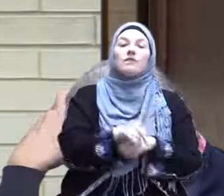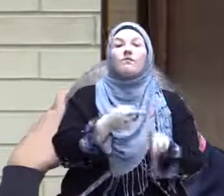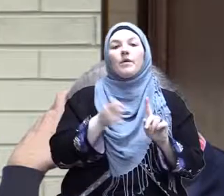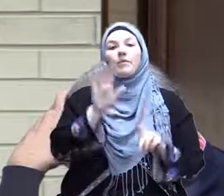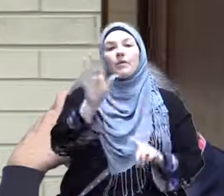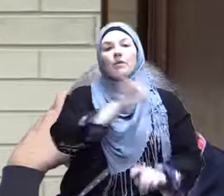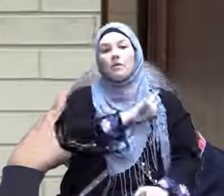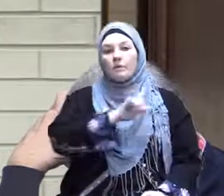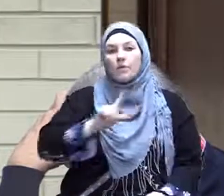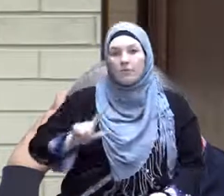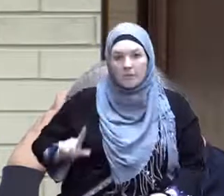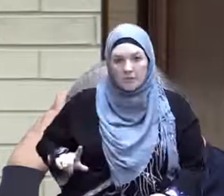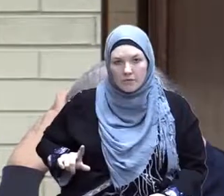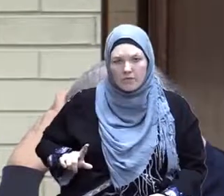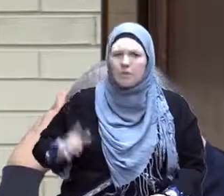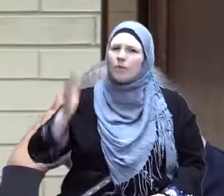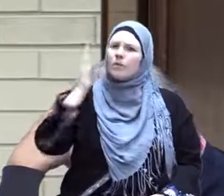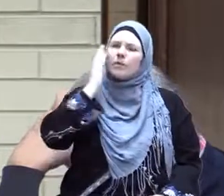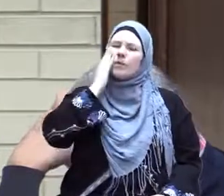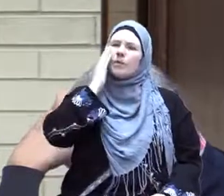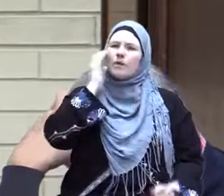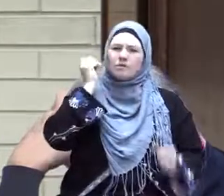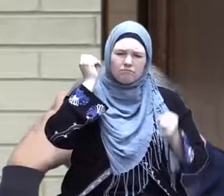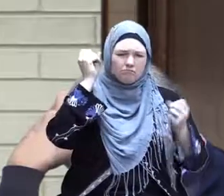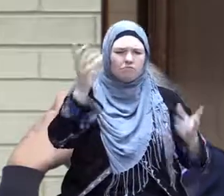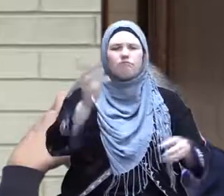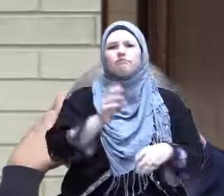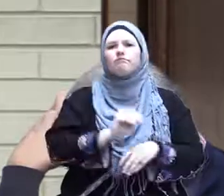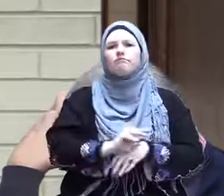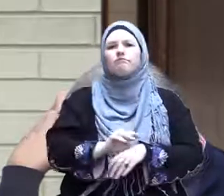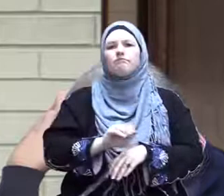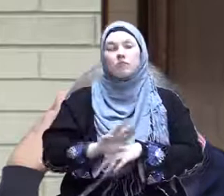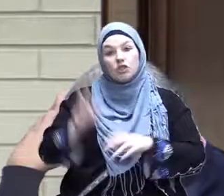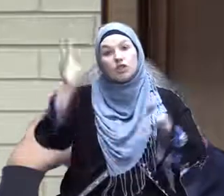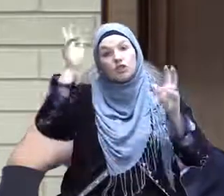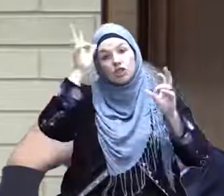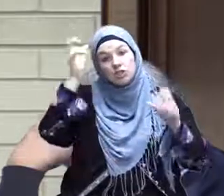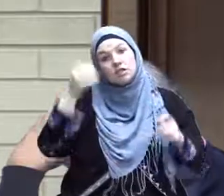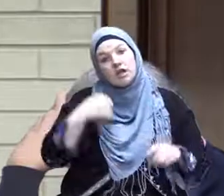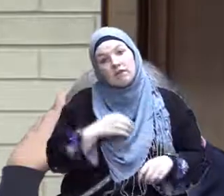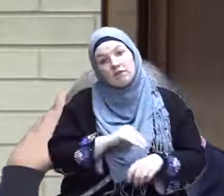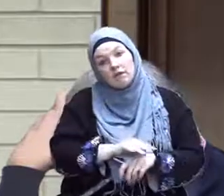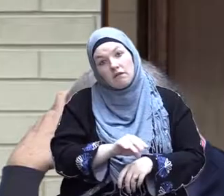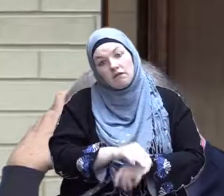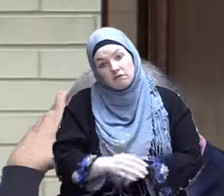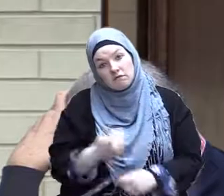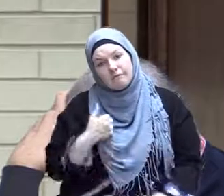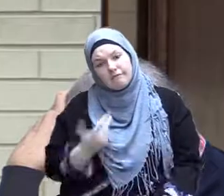their Lord. You know, there is a lot of guidance. The shaitan has guidance.